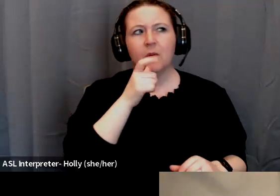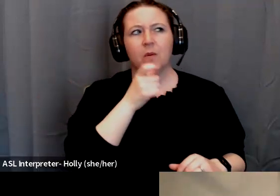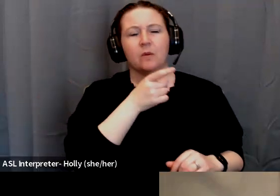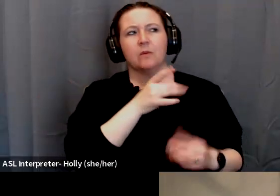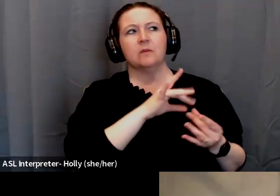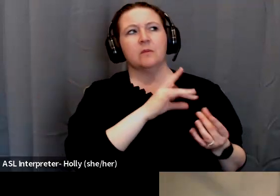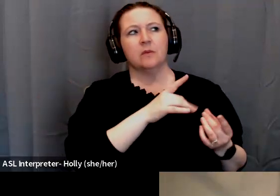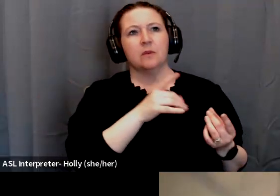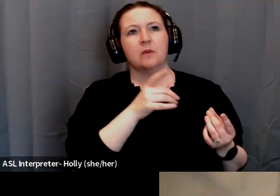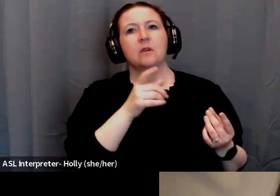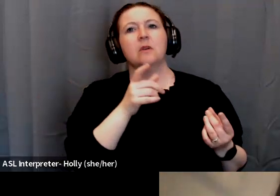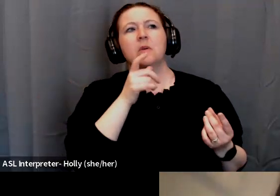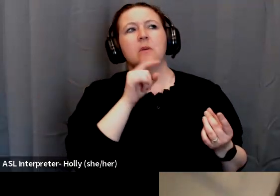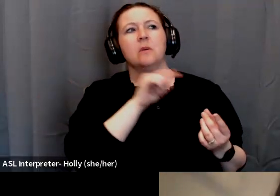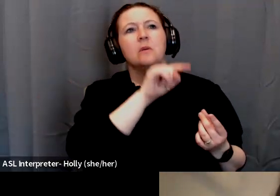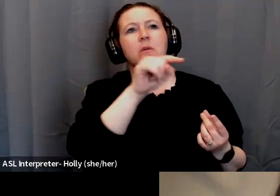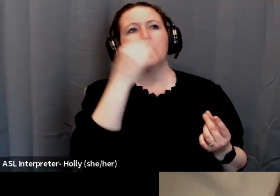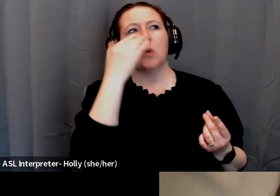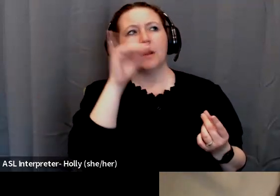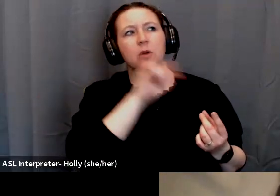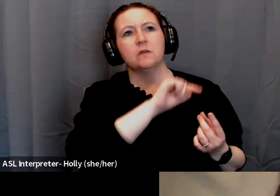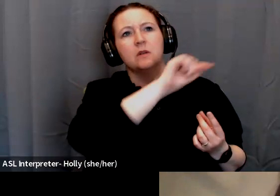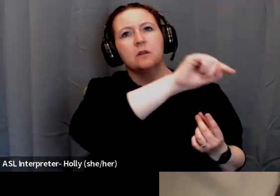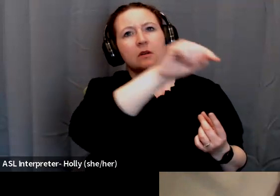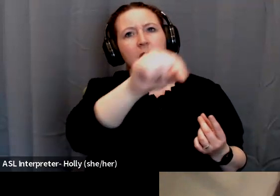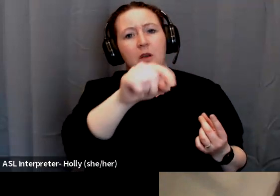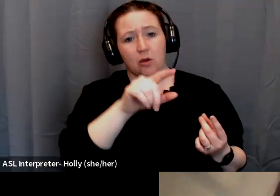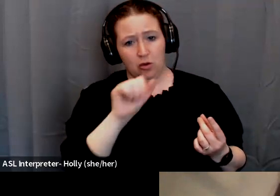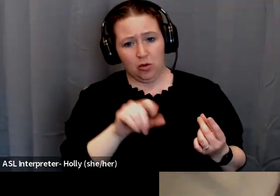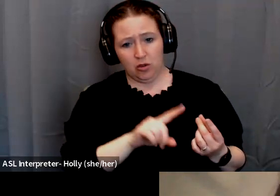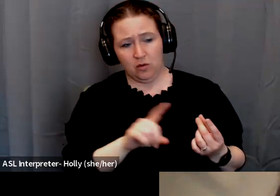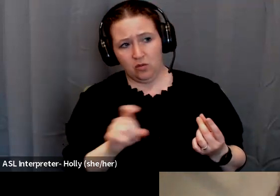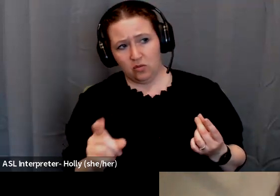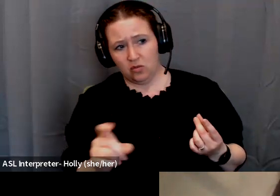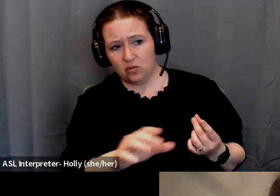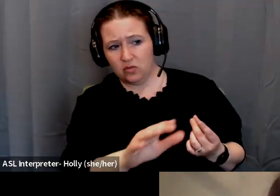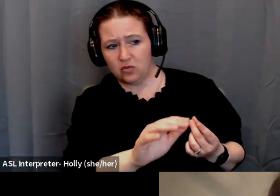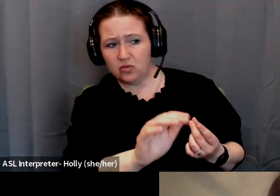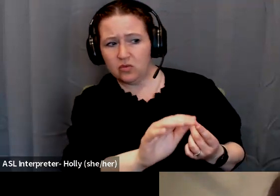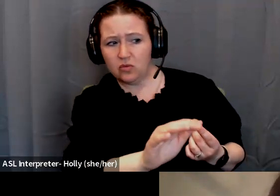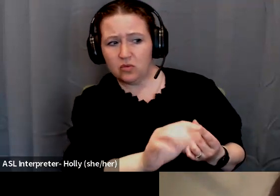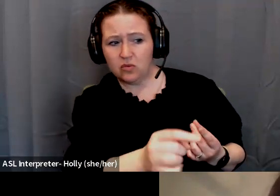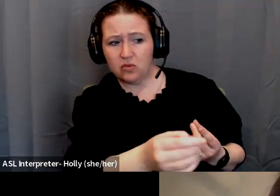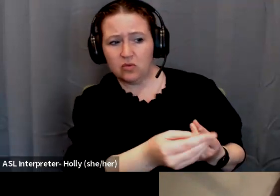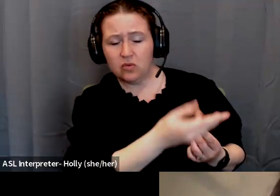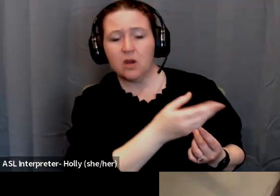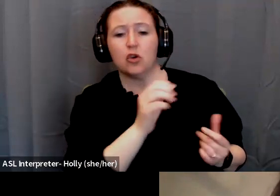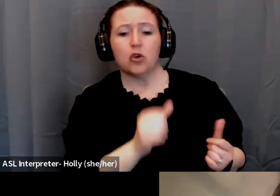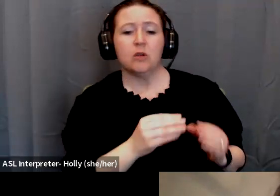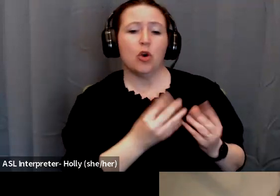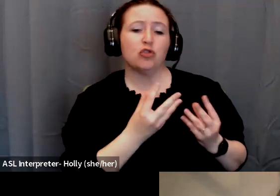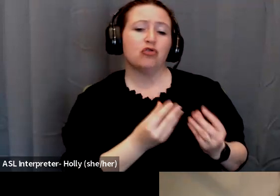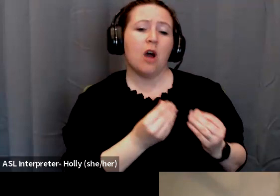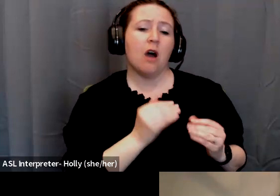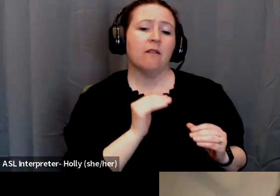who knows that person. Is there another person that you could, is there a way to do this in a softer way where you could